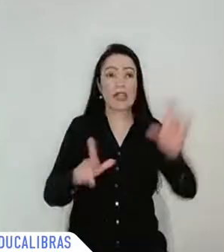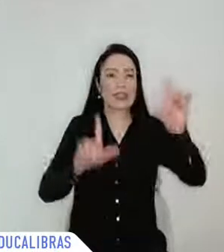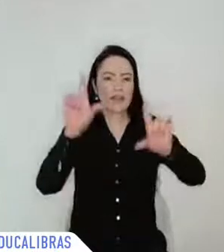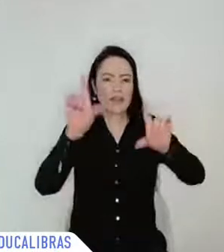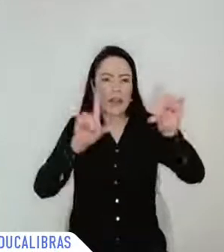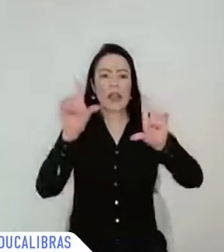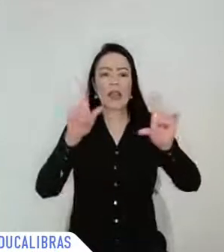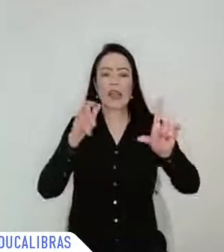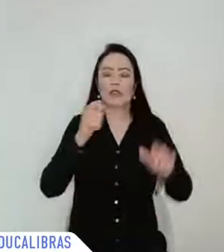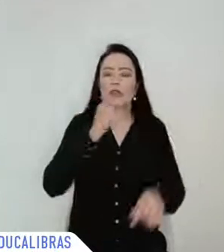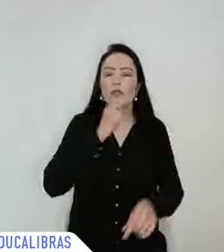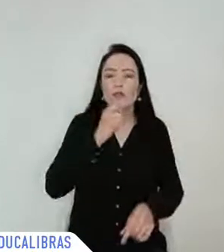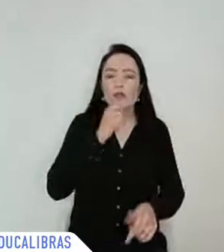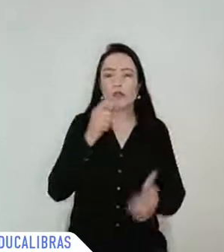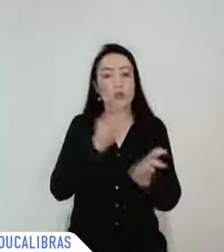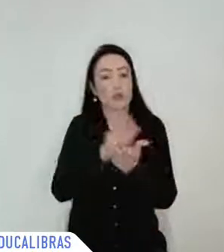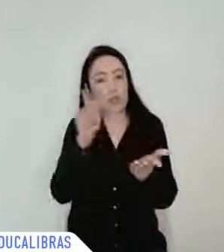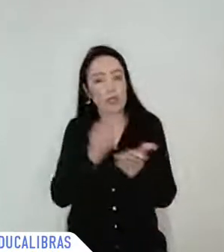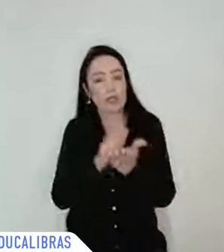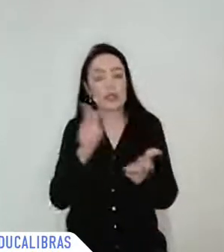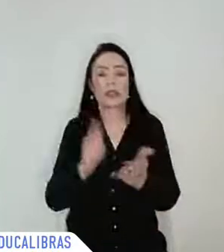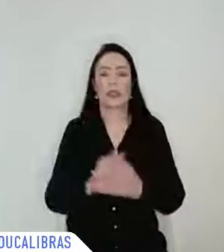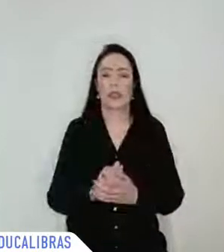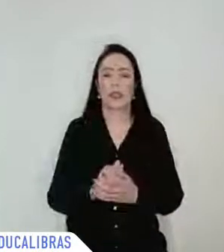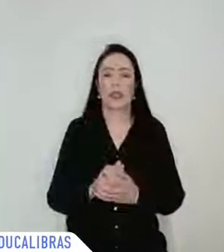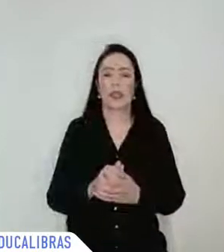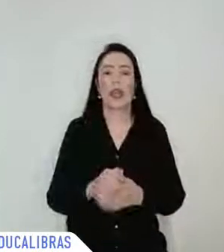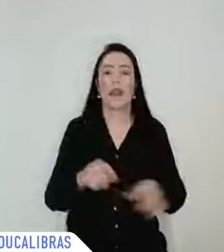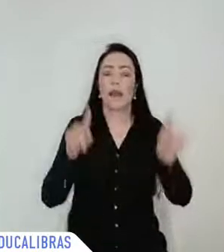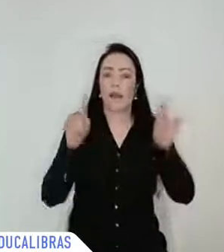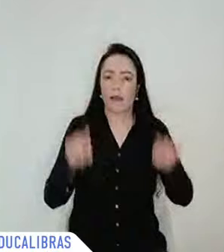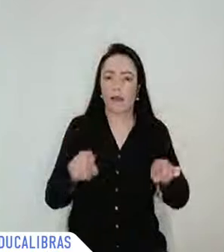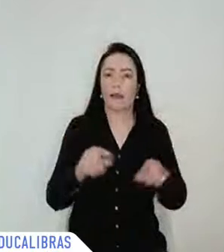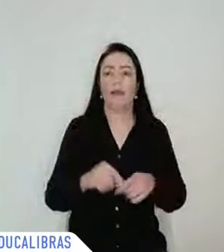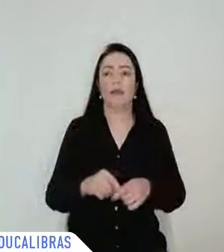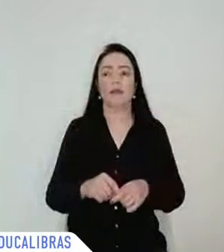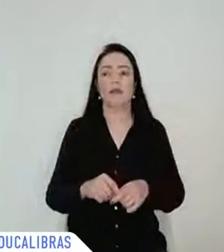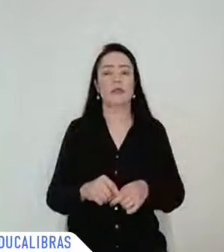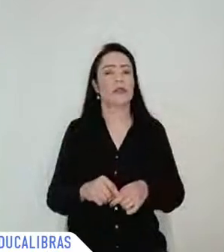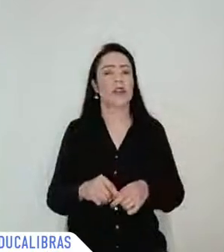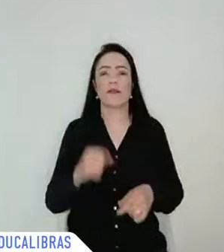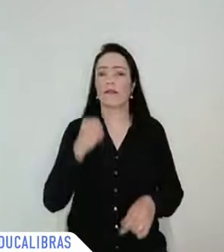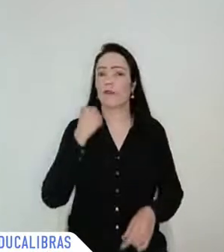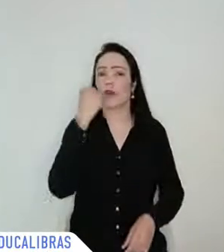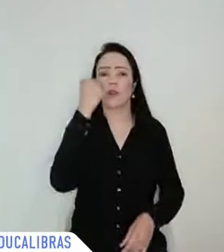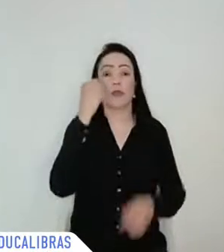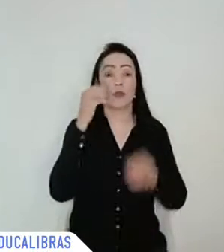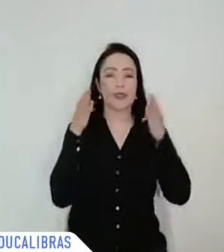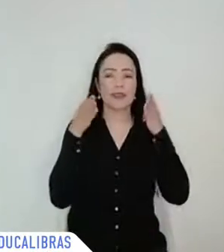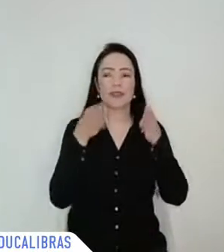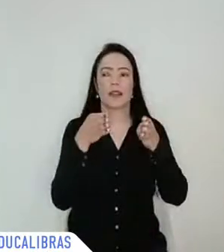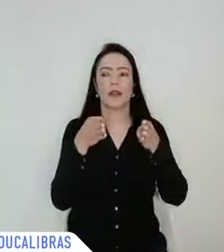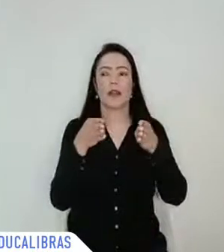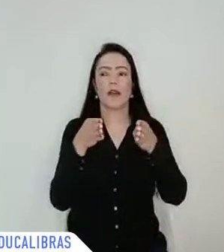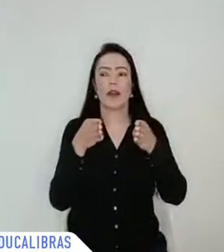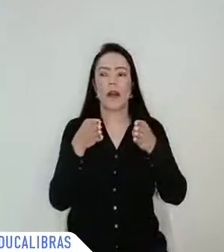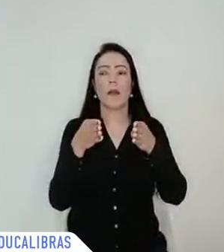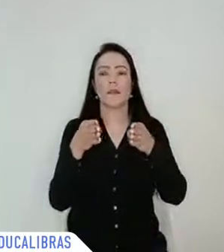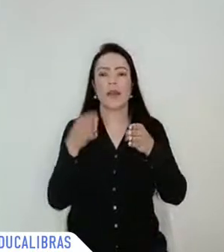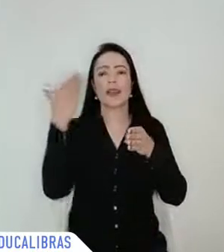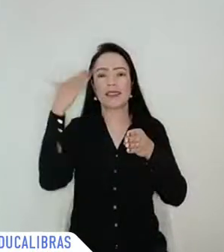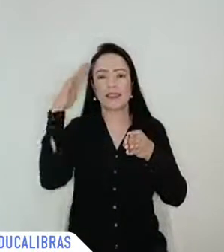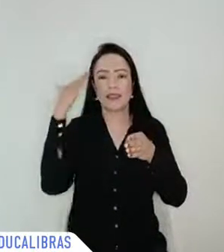This crisis of press, Emmanuel, and I agree with you, it is a very strong and